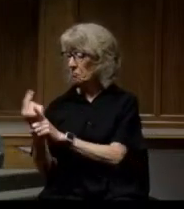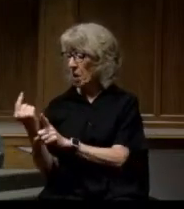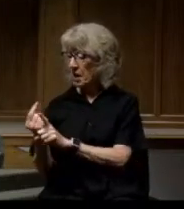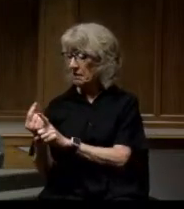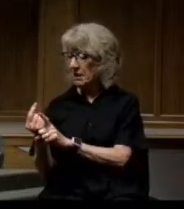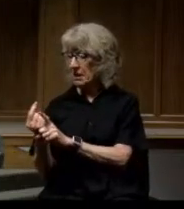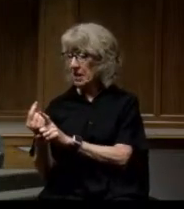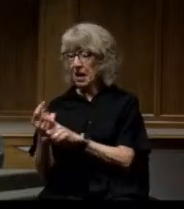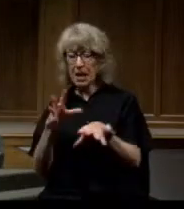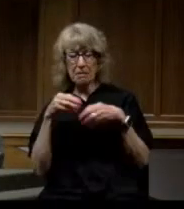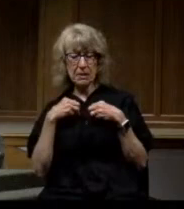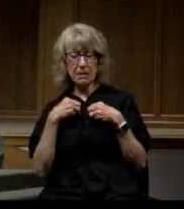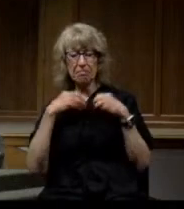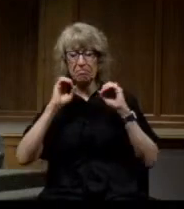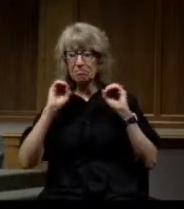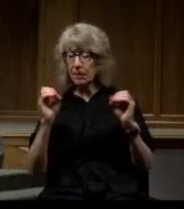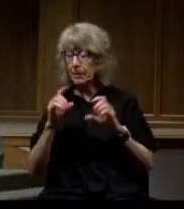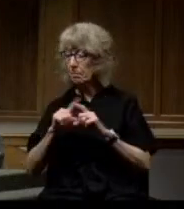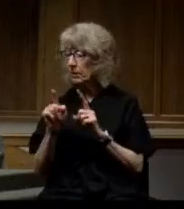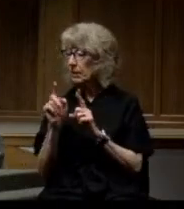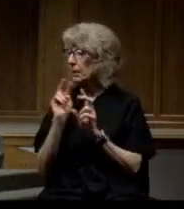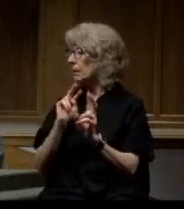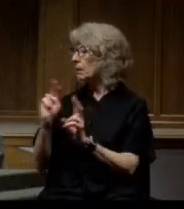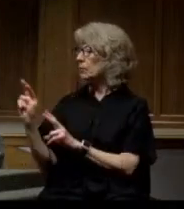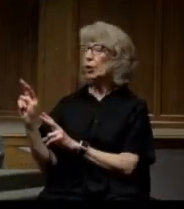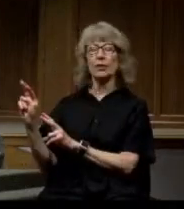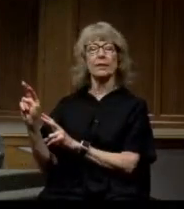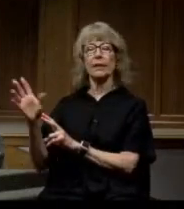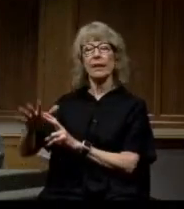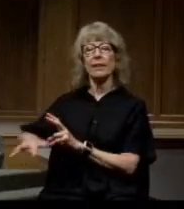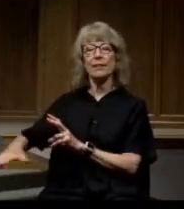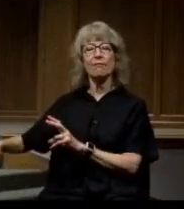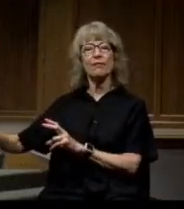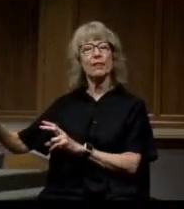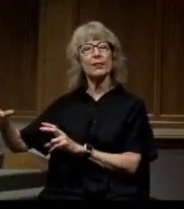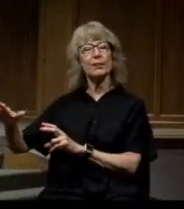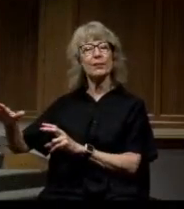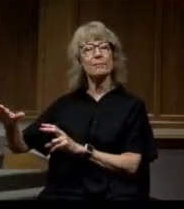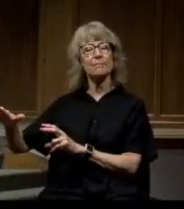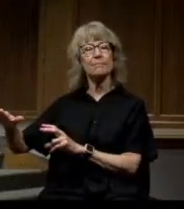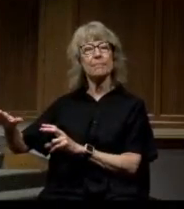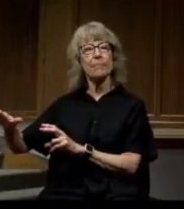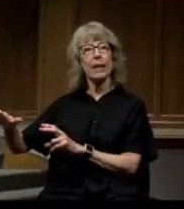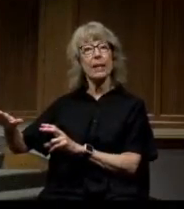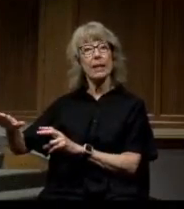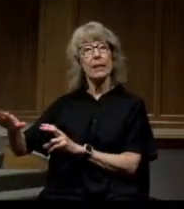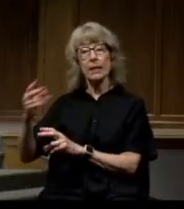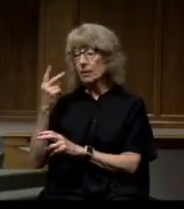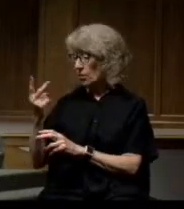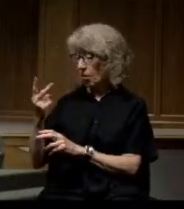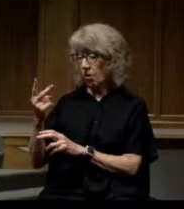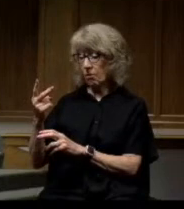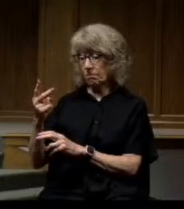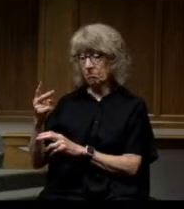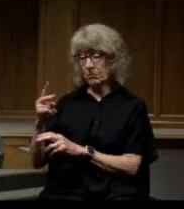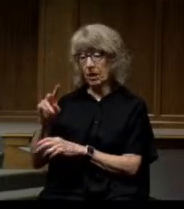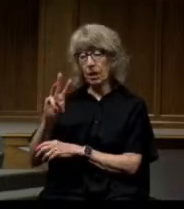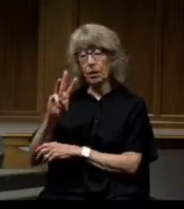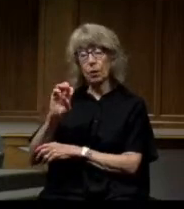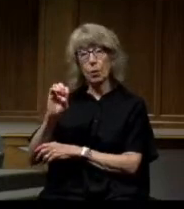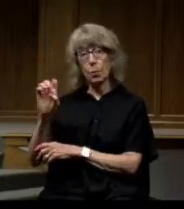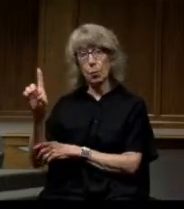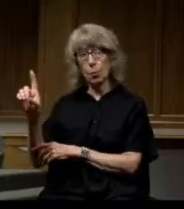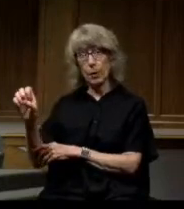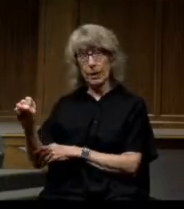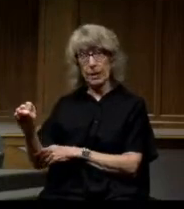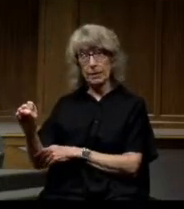plowed hundreds of times, and he saw the thorns and the weeds, he could never seem to get rid of, but also the grapes and the